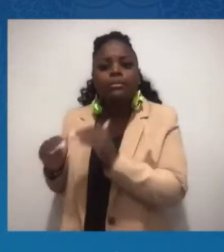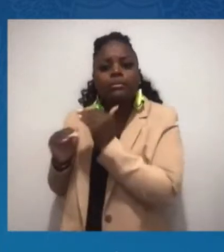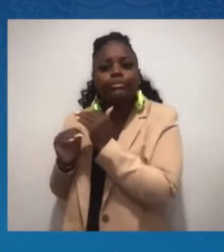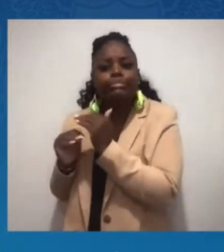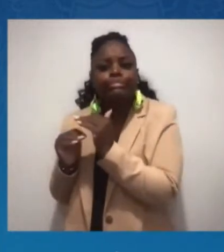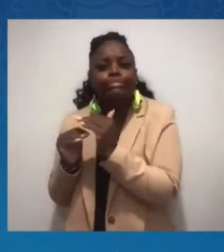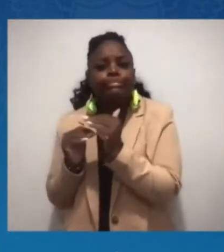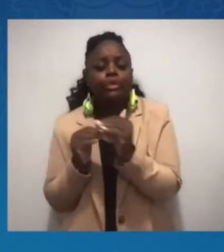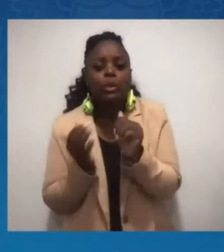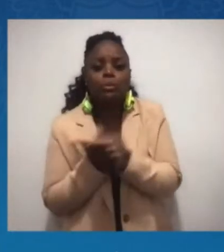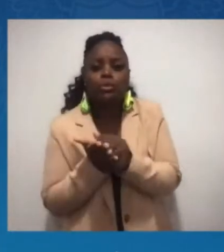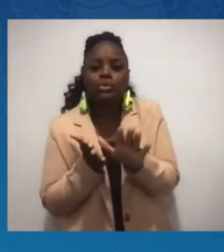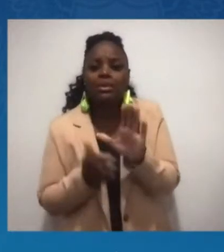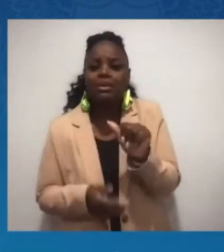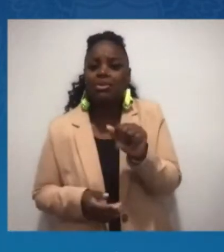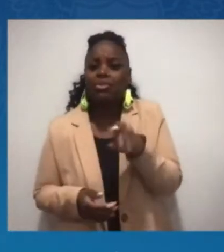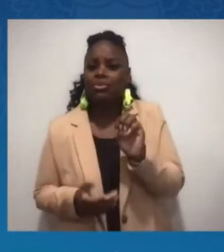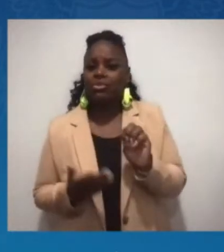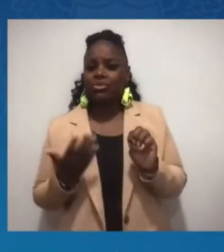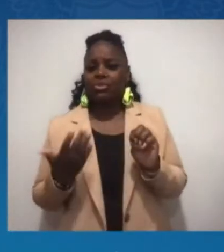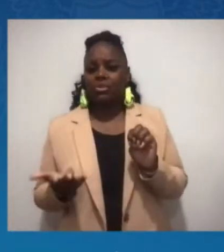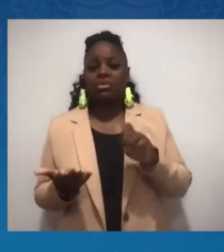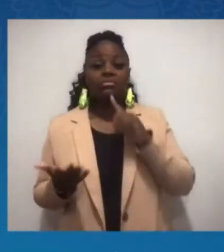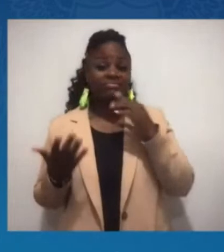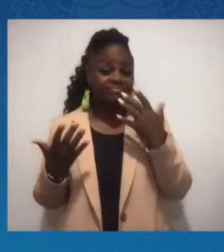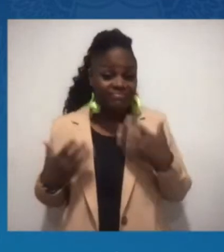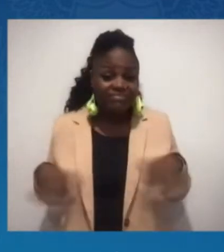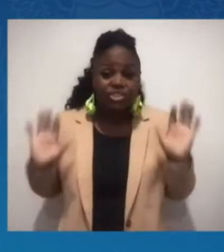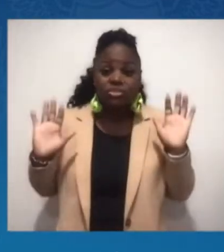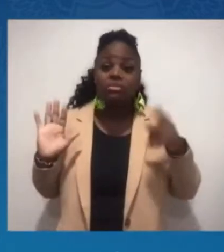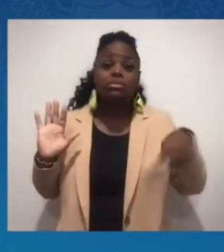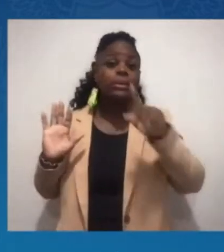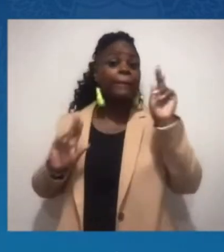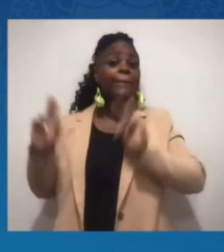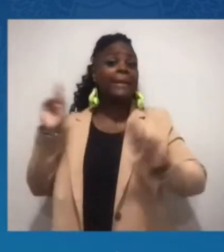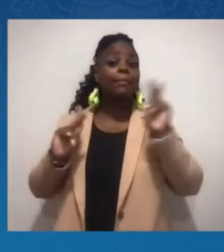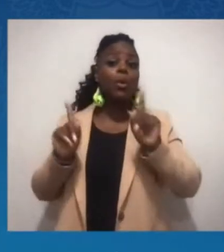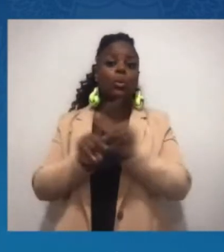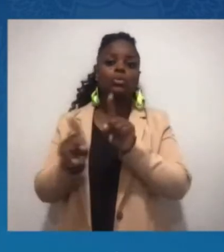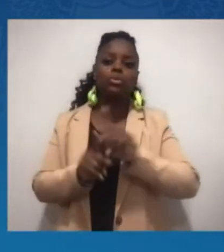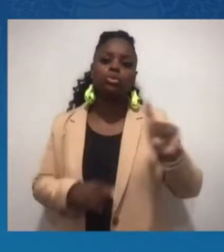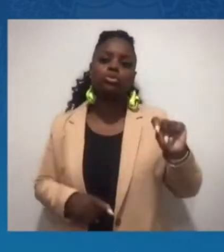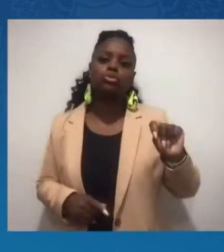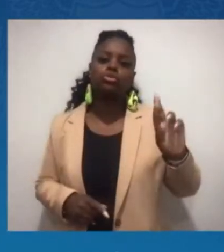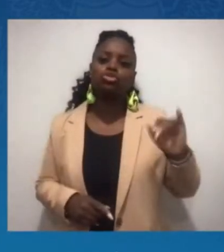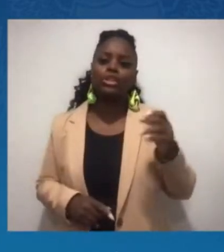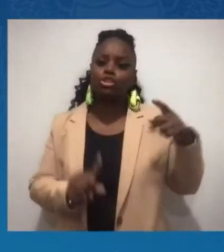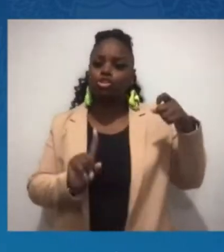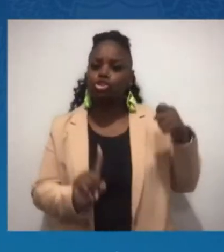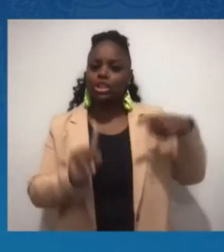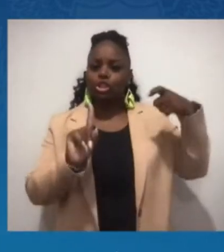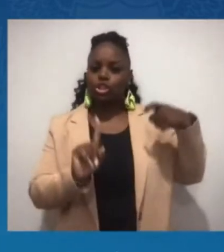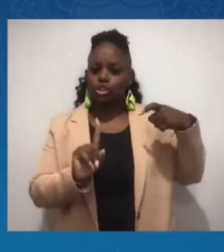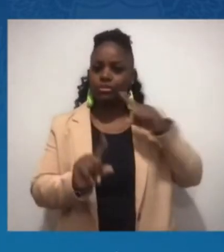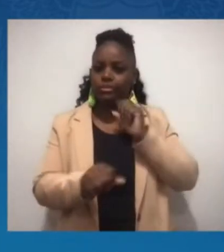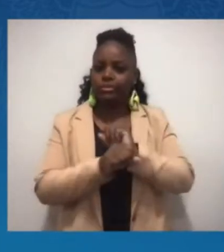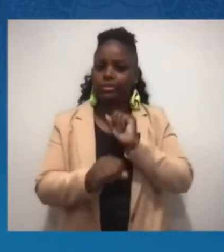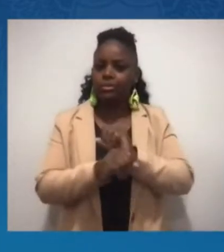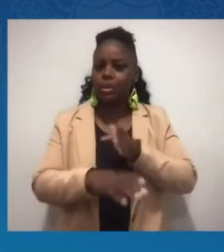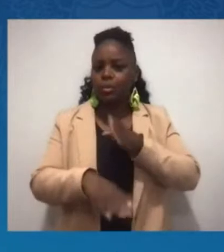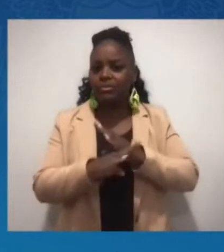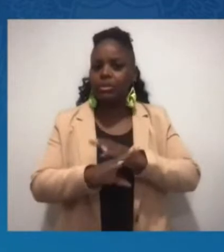it. Extremists also passed a trigger ban, which bans abortion completely and punishes providers with criminal charges. When I